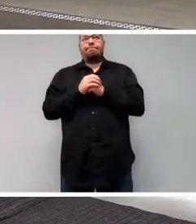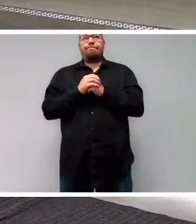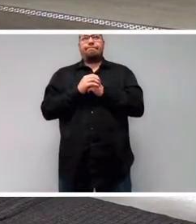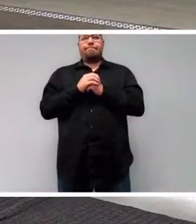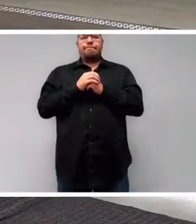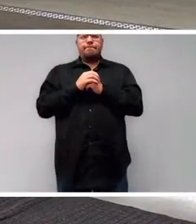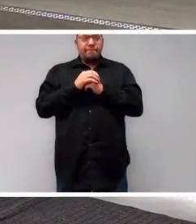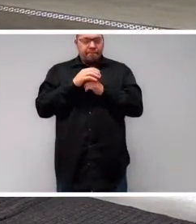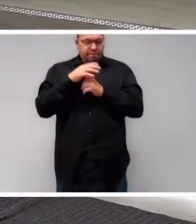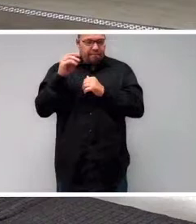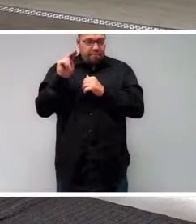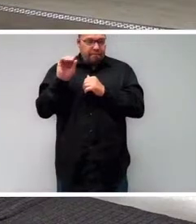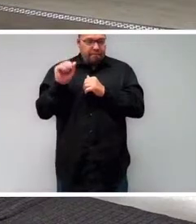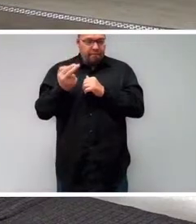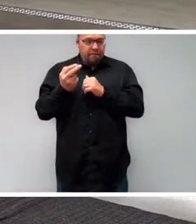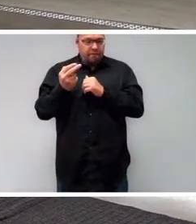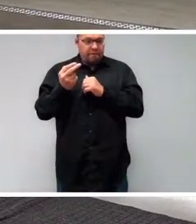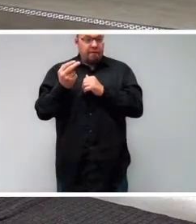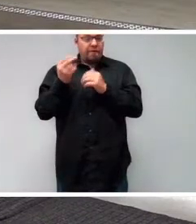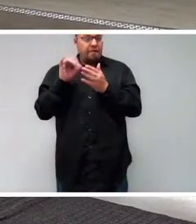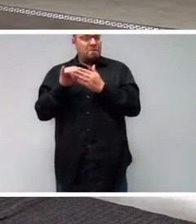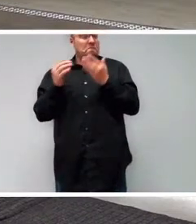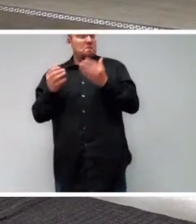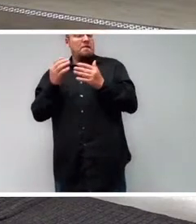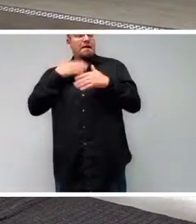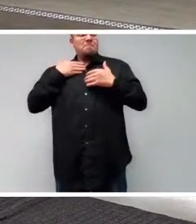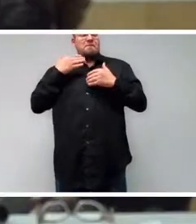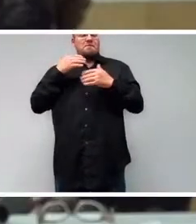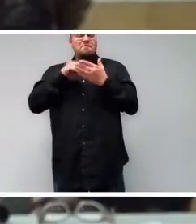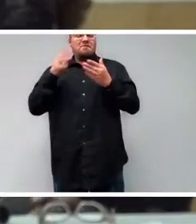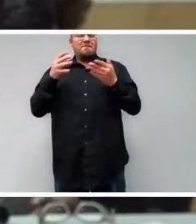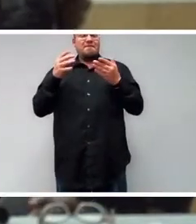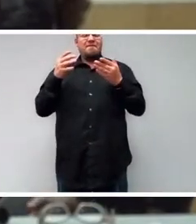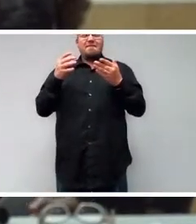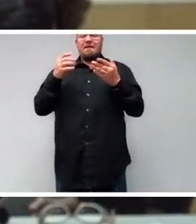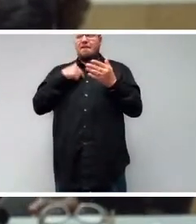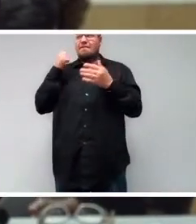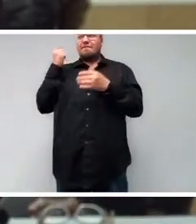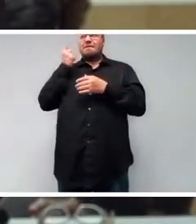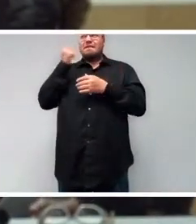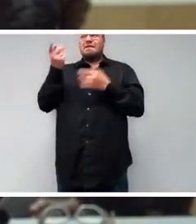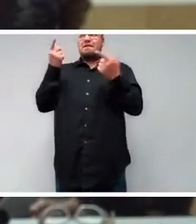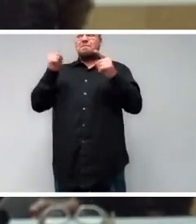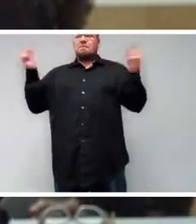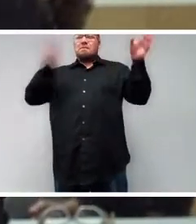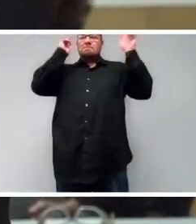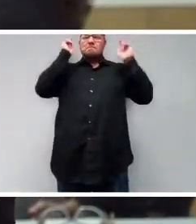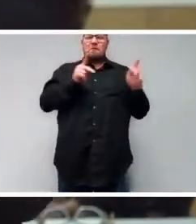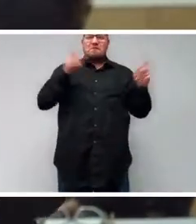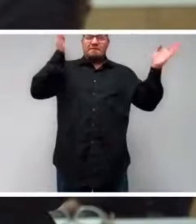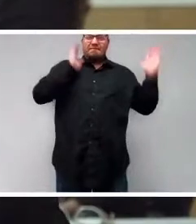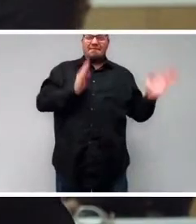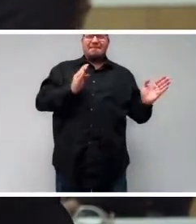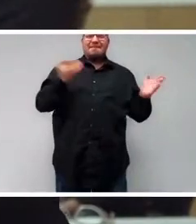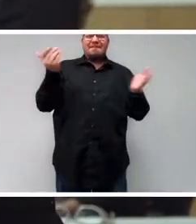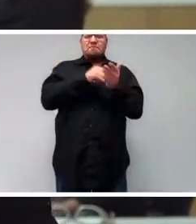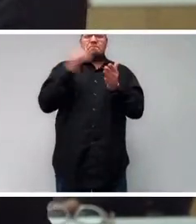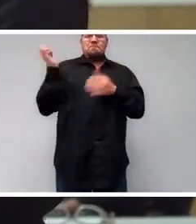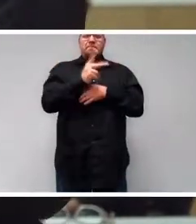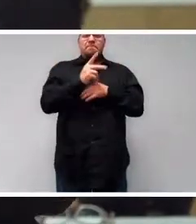And Noah was maybe the happiest student I've ever seen when we came back to in-person learning. Is that right?